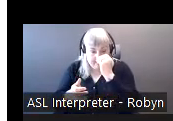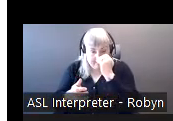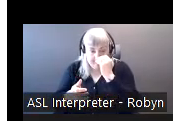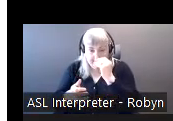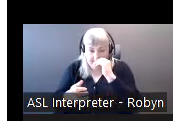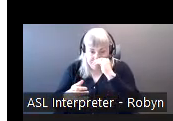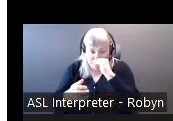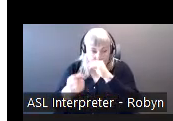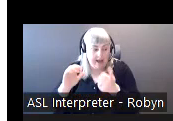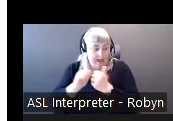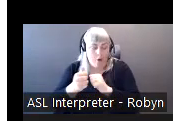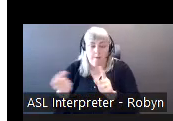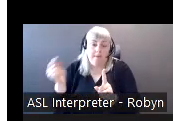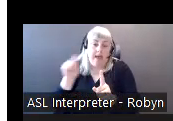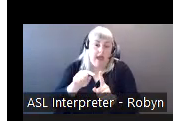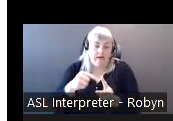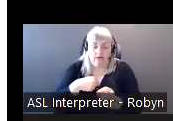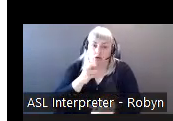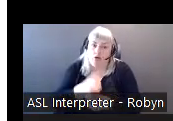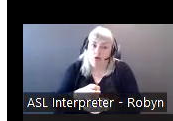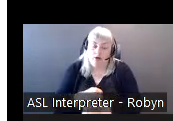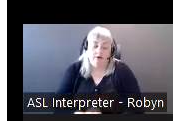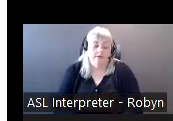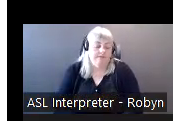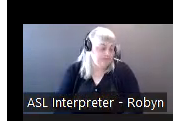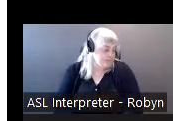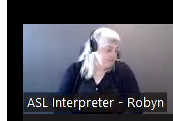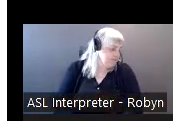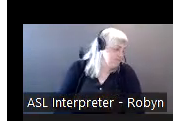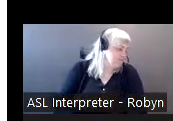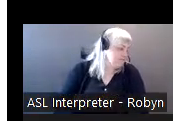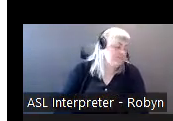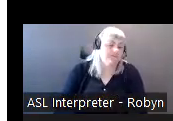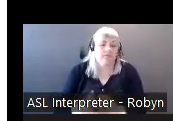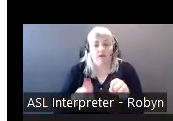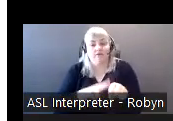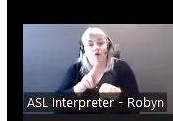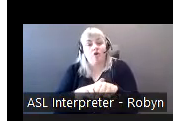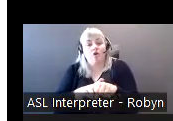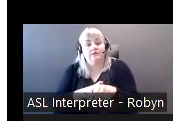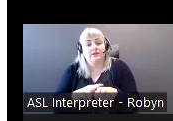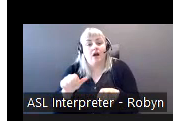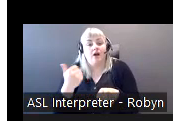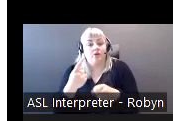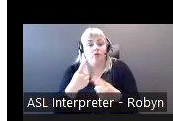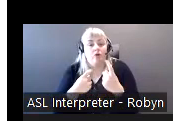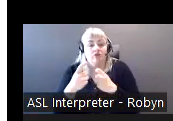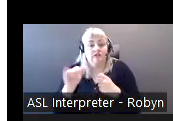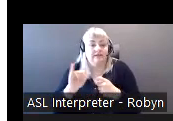And then, of course, there's also questions like, what depletes me in the